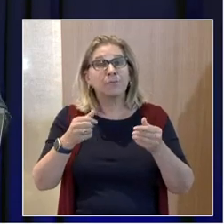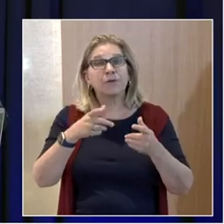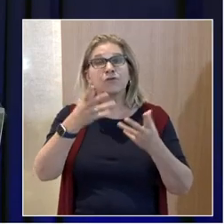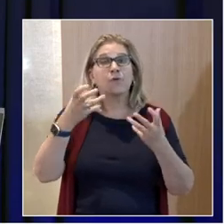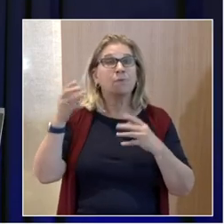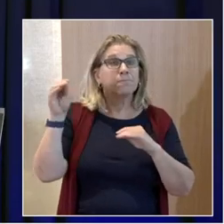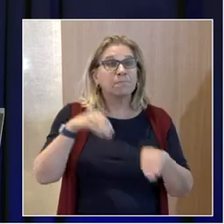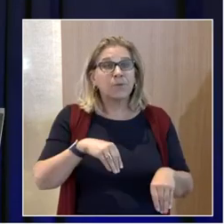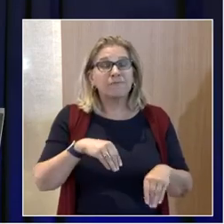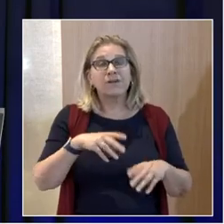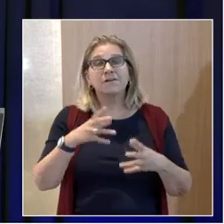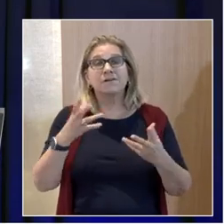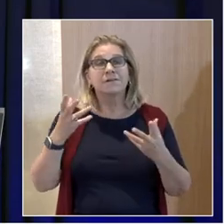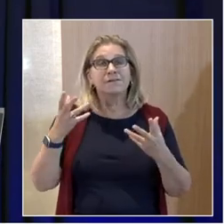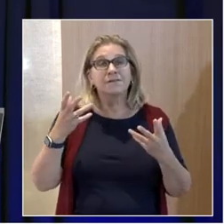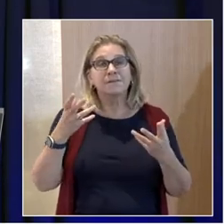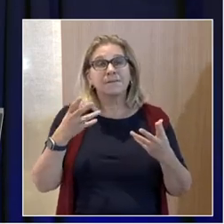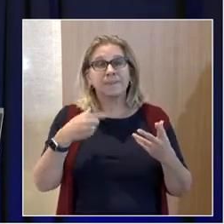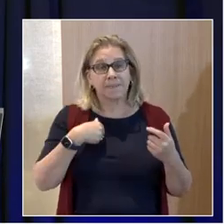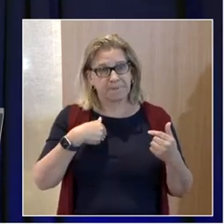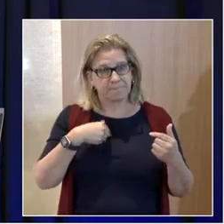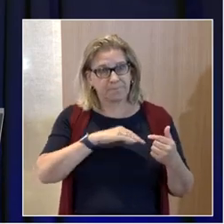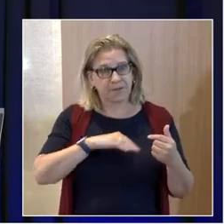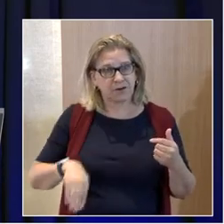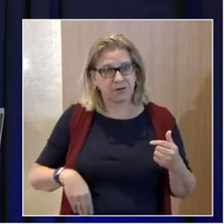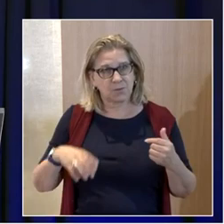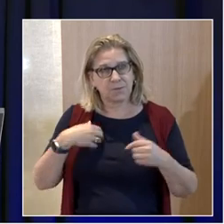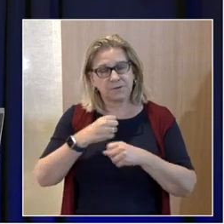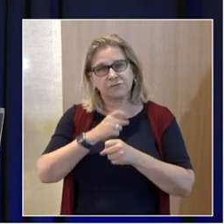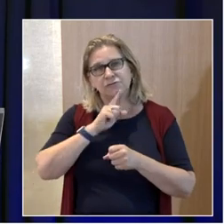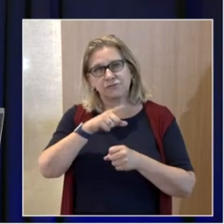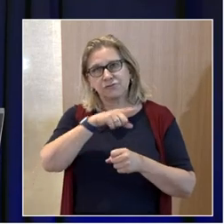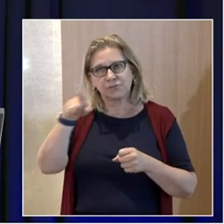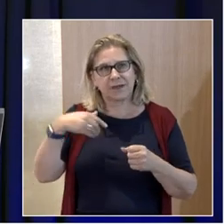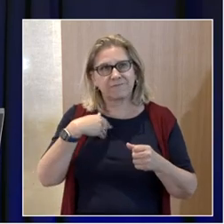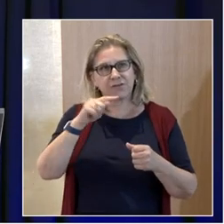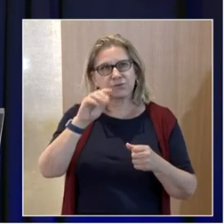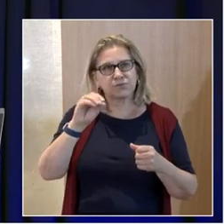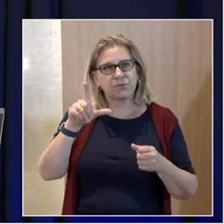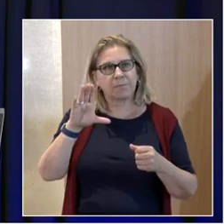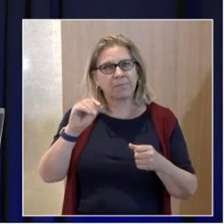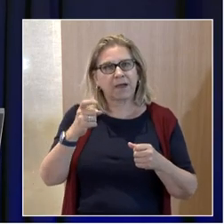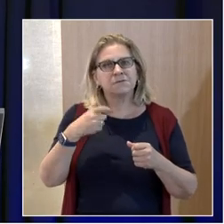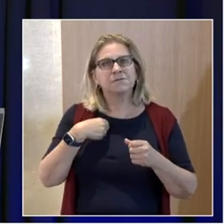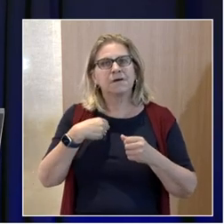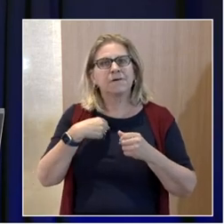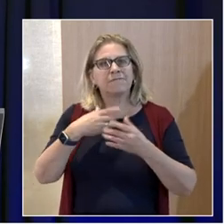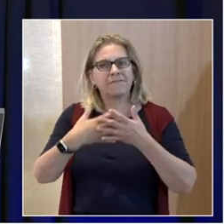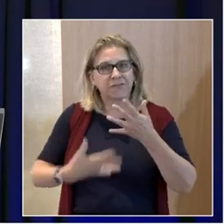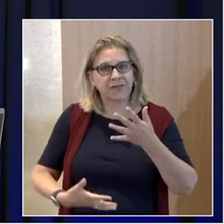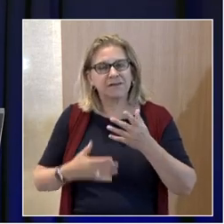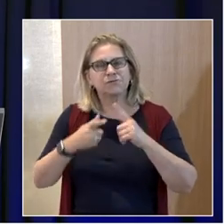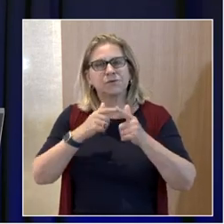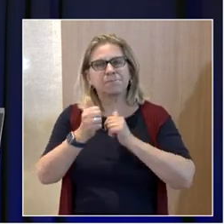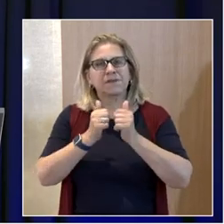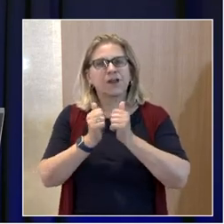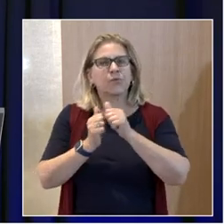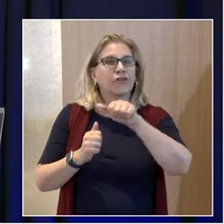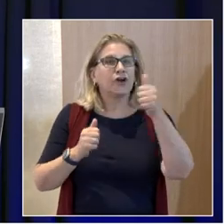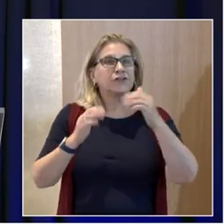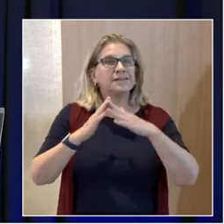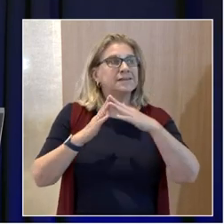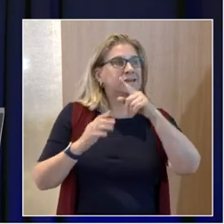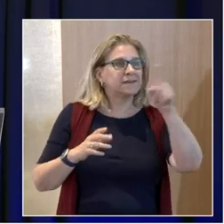toolbox to go out there and compete with other cities and other regions to make sure that we are